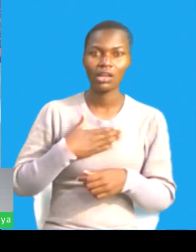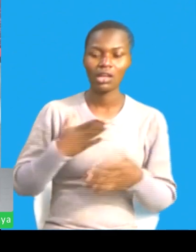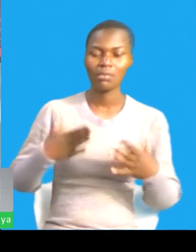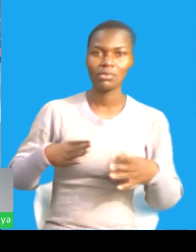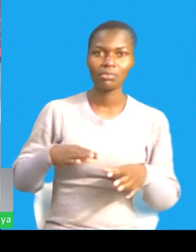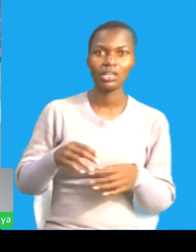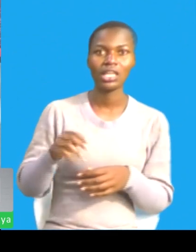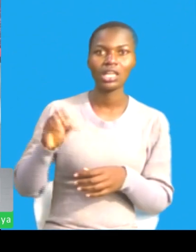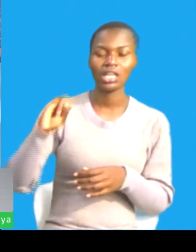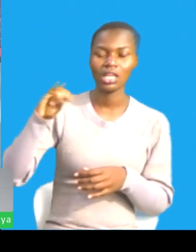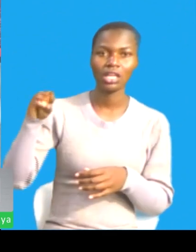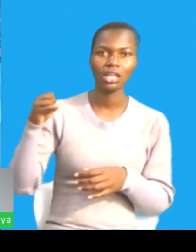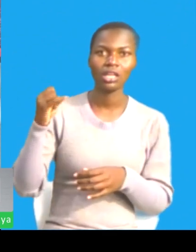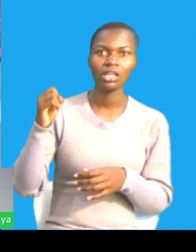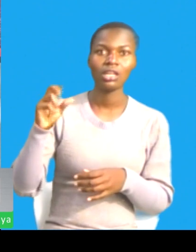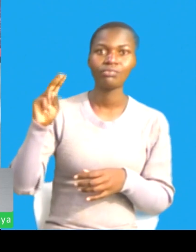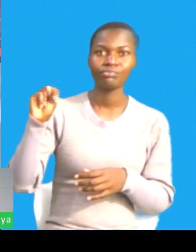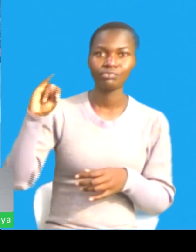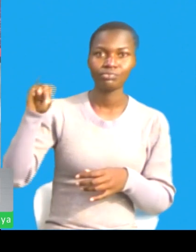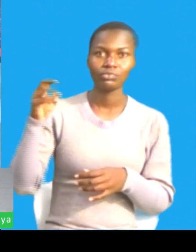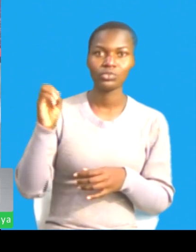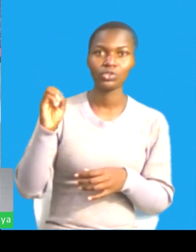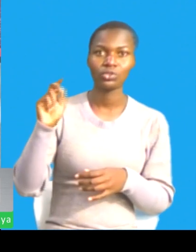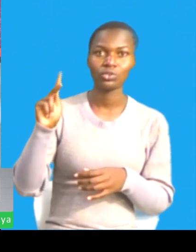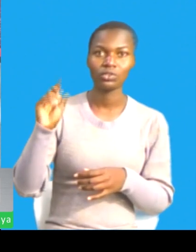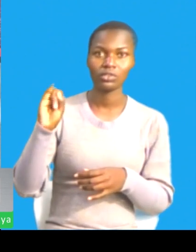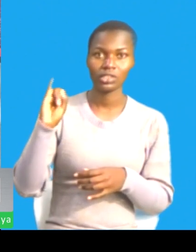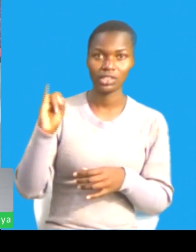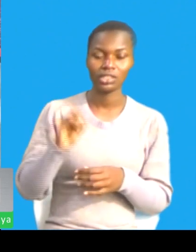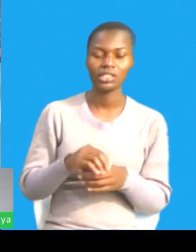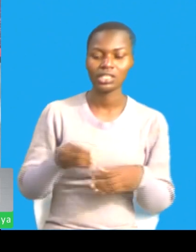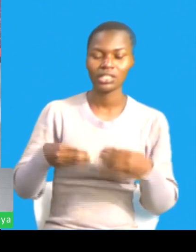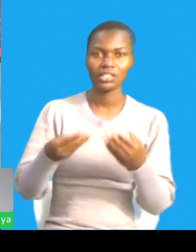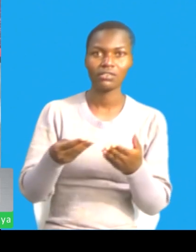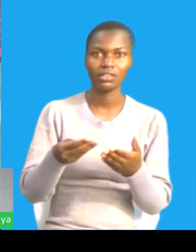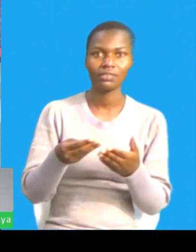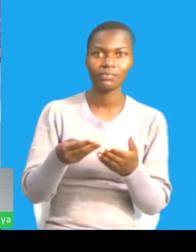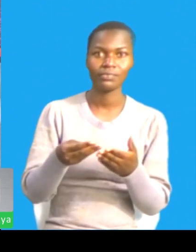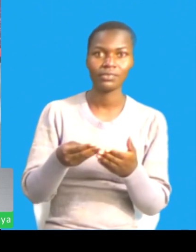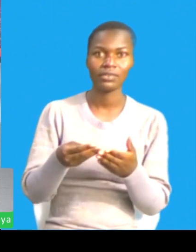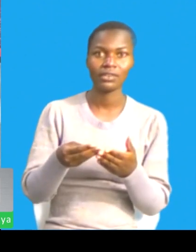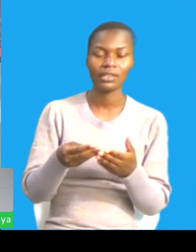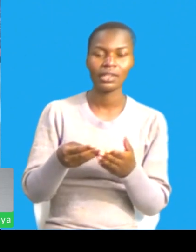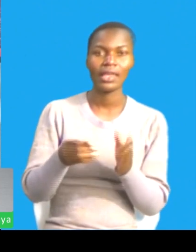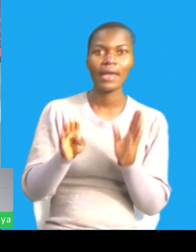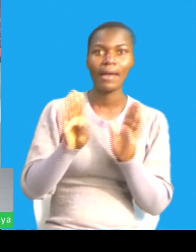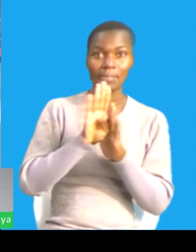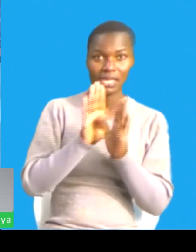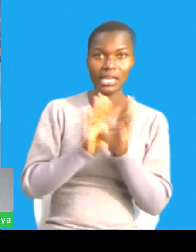went to parliament and passed a bill, sexual offenses. Sexual offenses bill, sasa ni